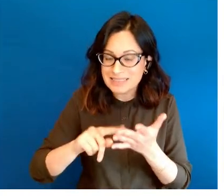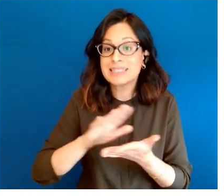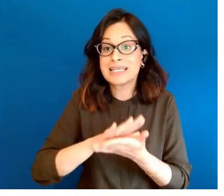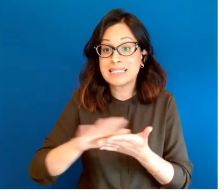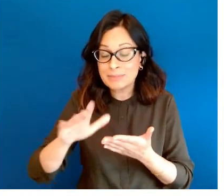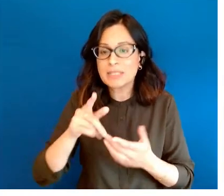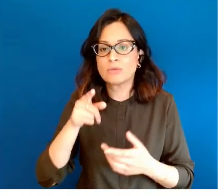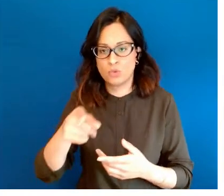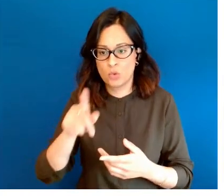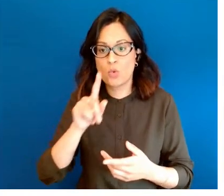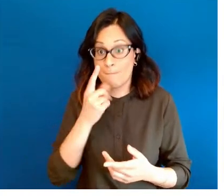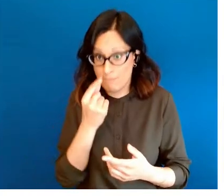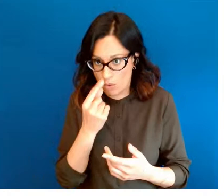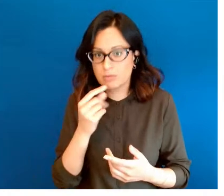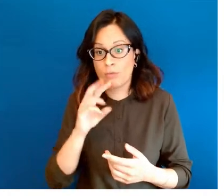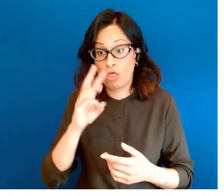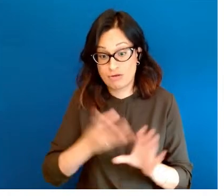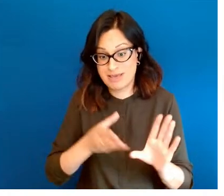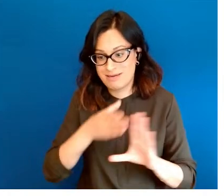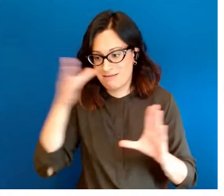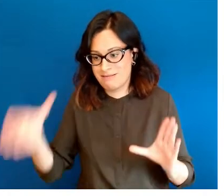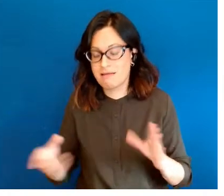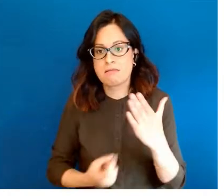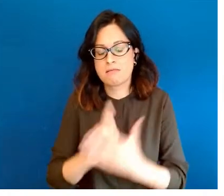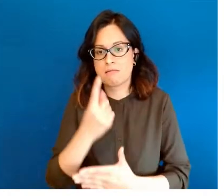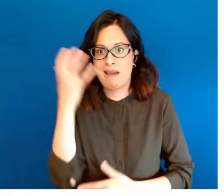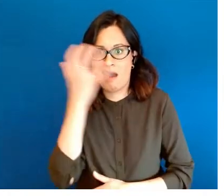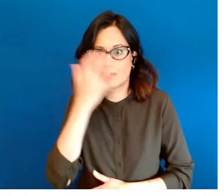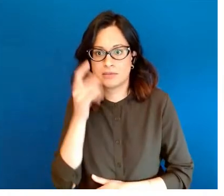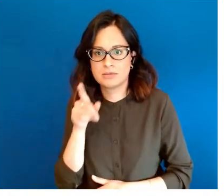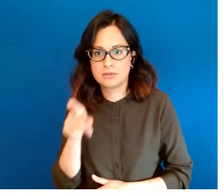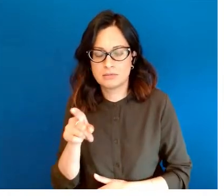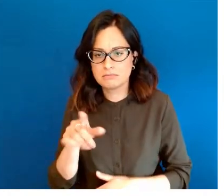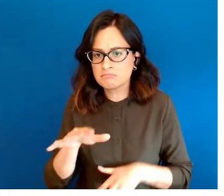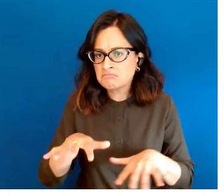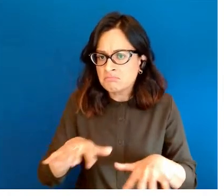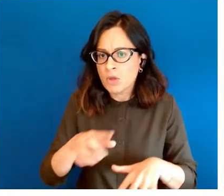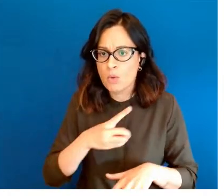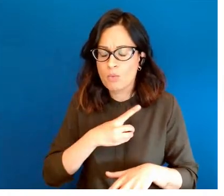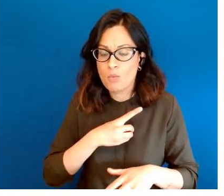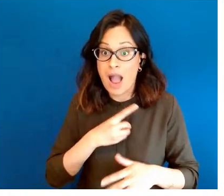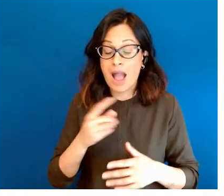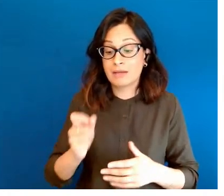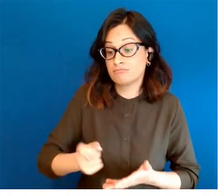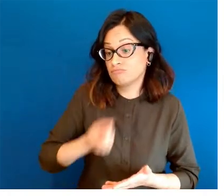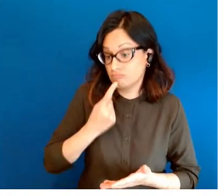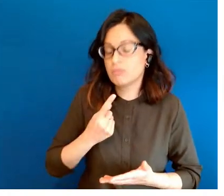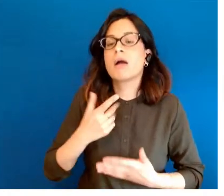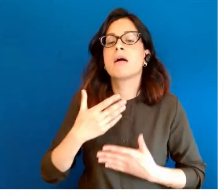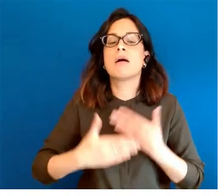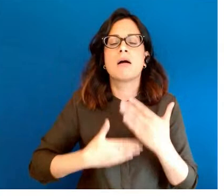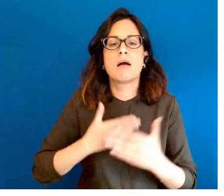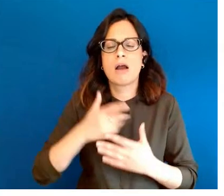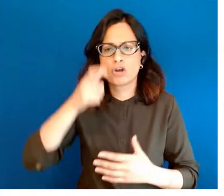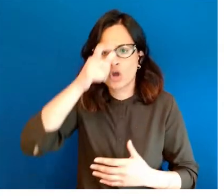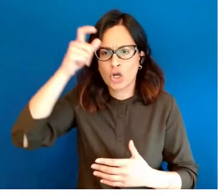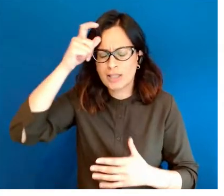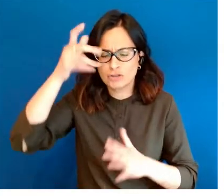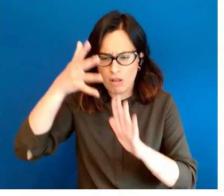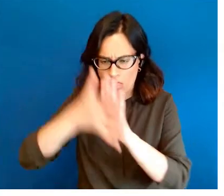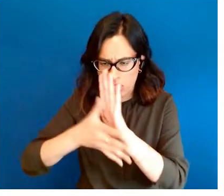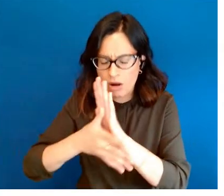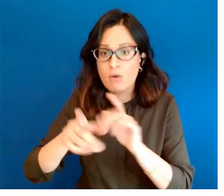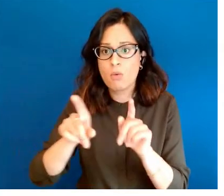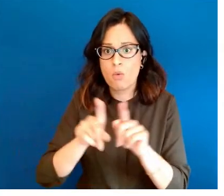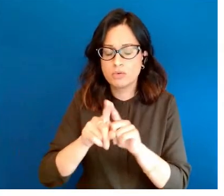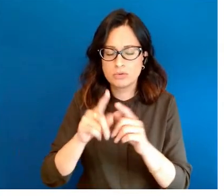to have an accident over the 3-year period. This is because of drowsiness and cognition impairment, because